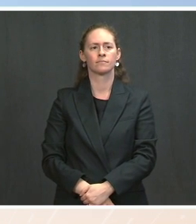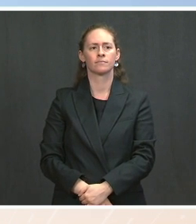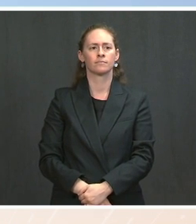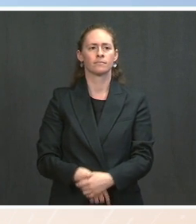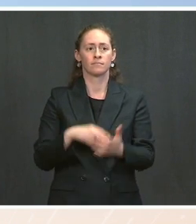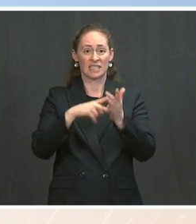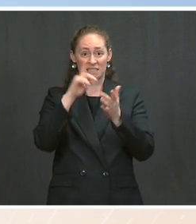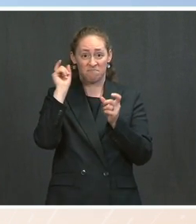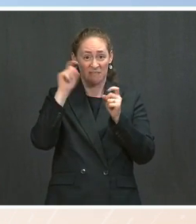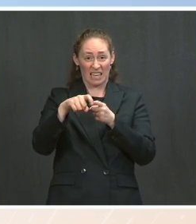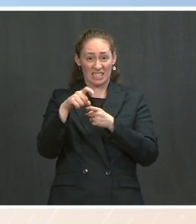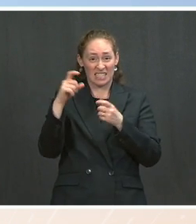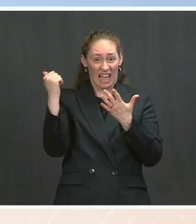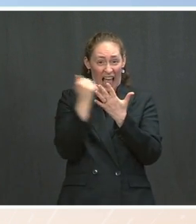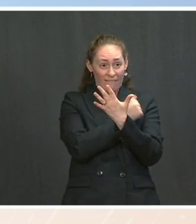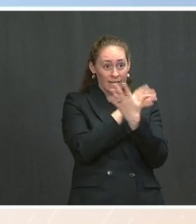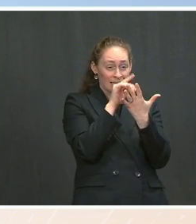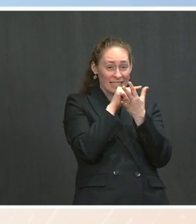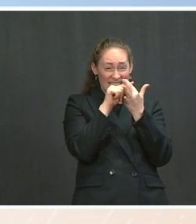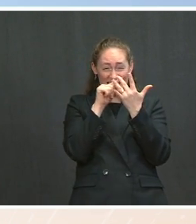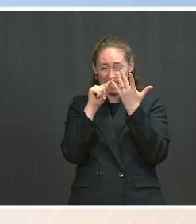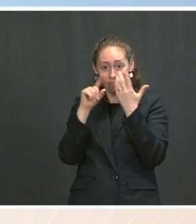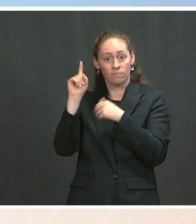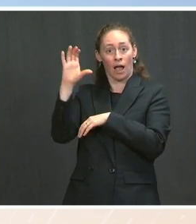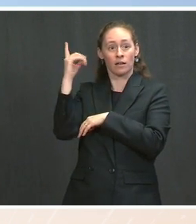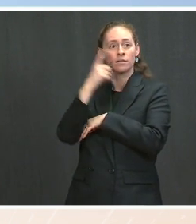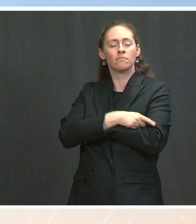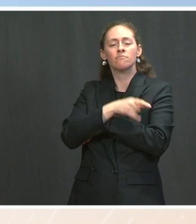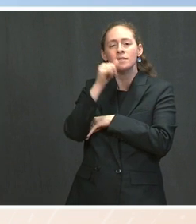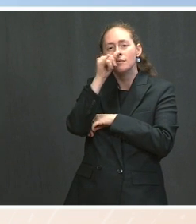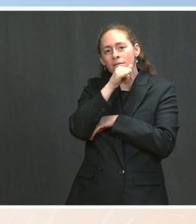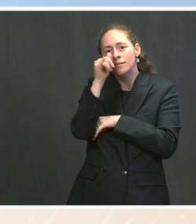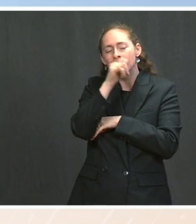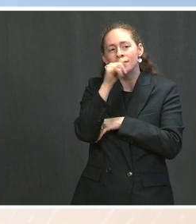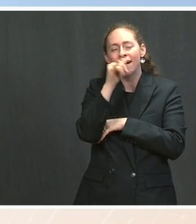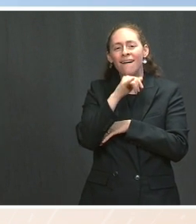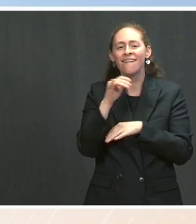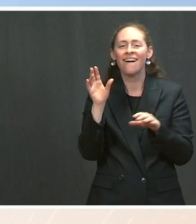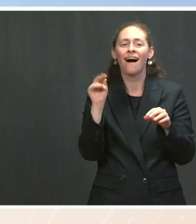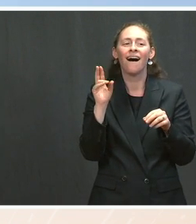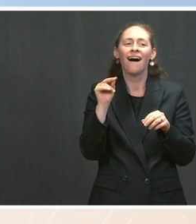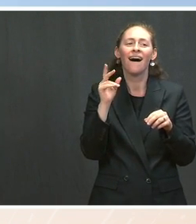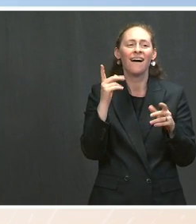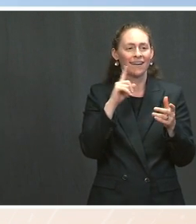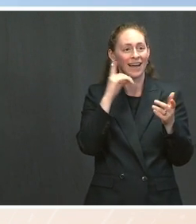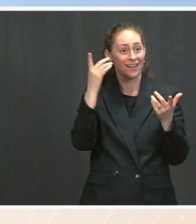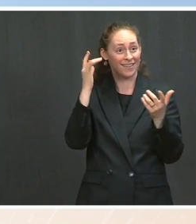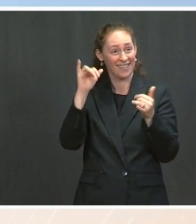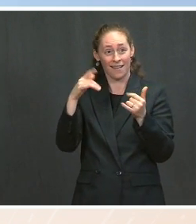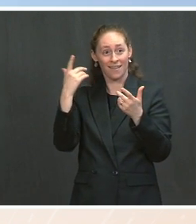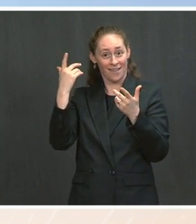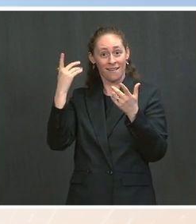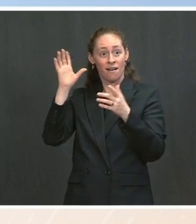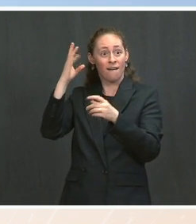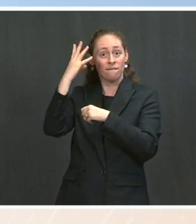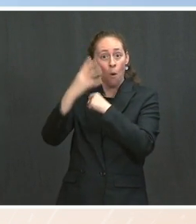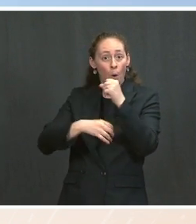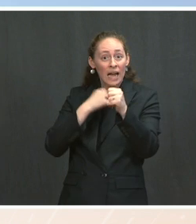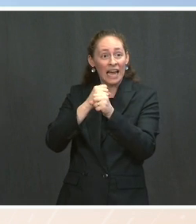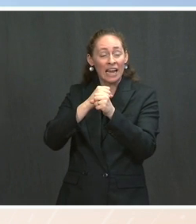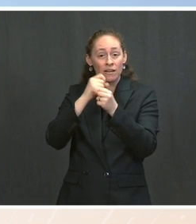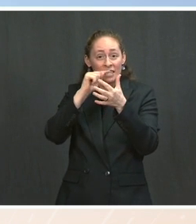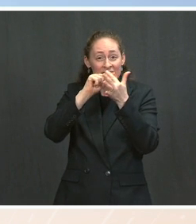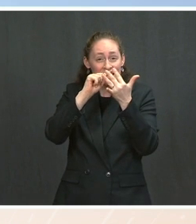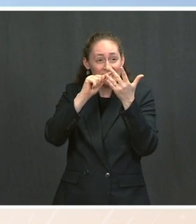days? Clearly not, because we've passed that period of time. And will every single thing he wants to get done in his presidency be reflected in the budget? It